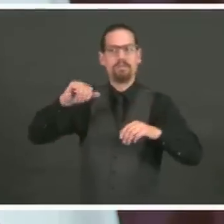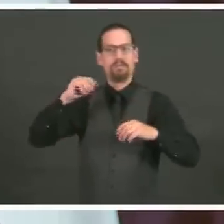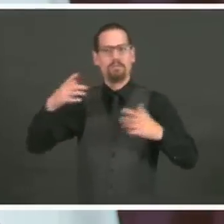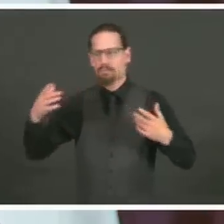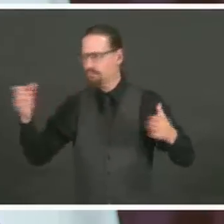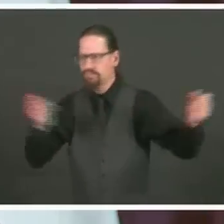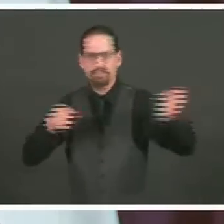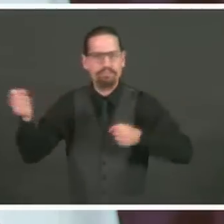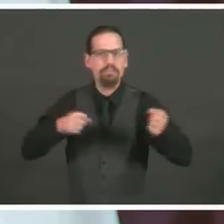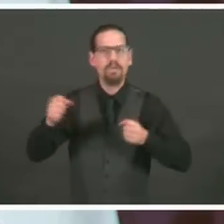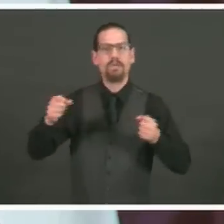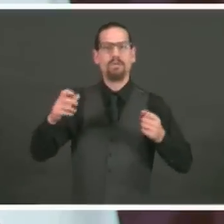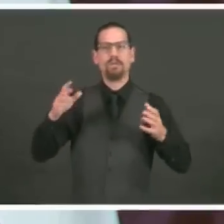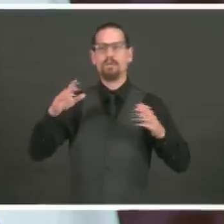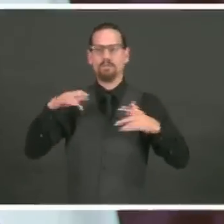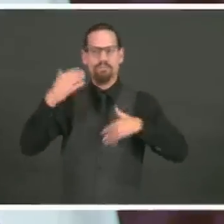did.